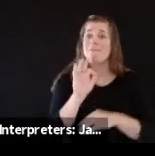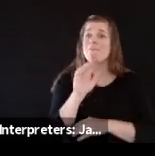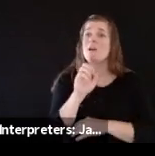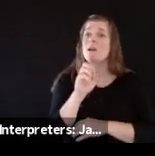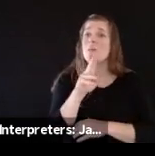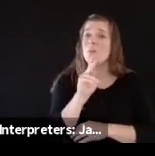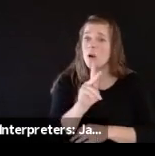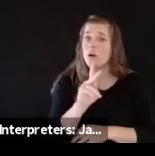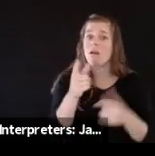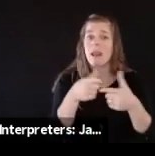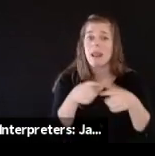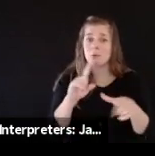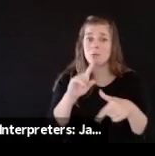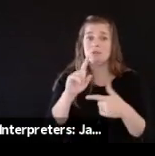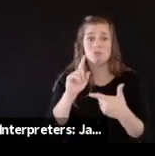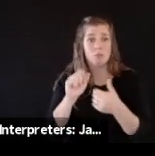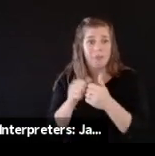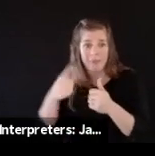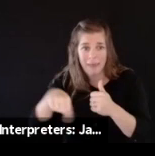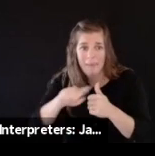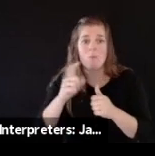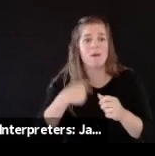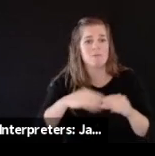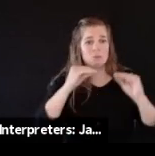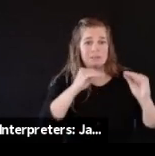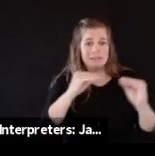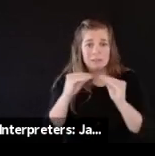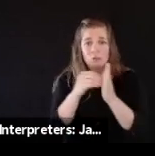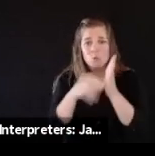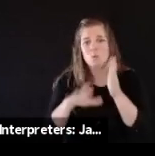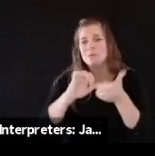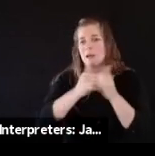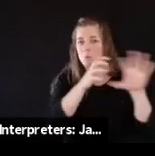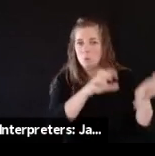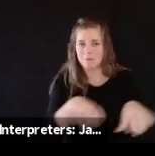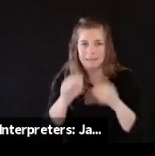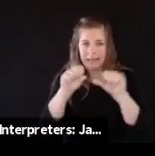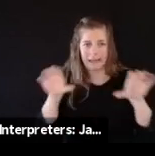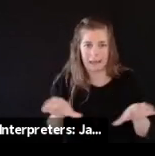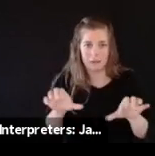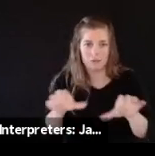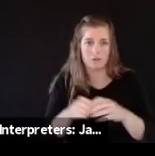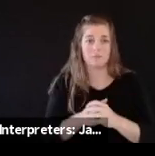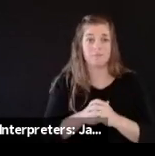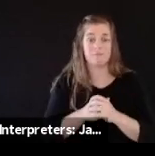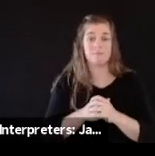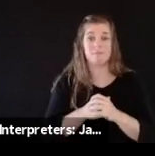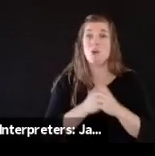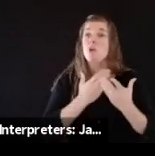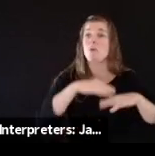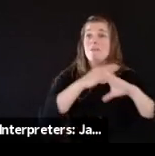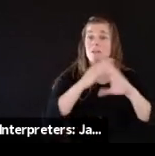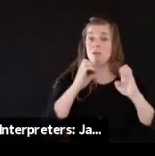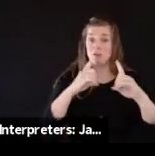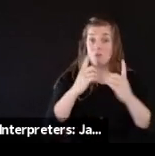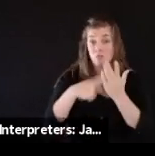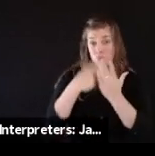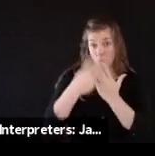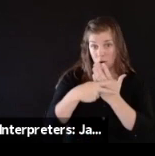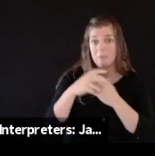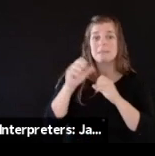to talk about inequity, and teaching students how to take action, prevention education programs can integrate